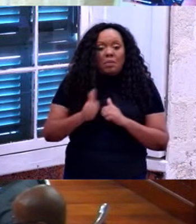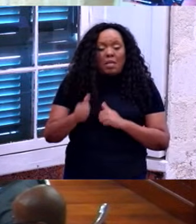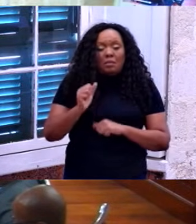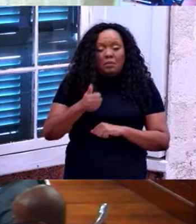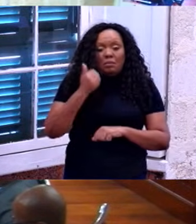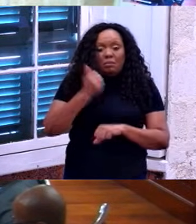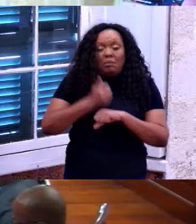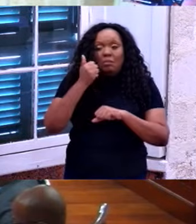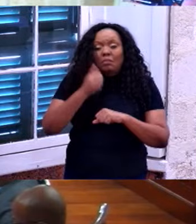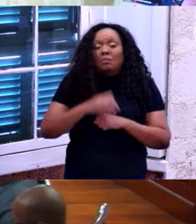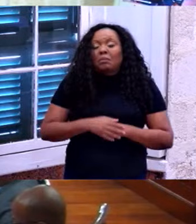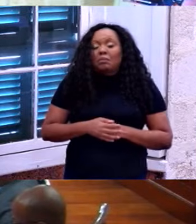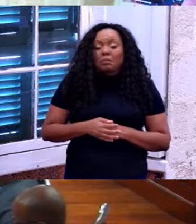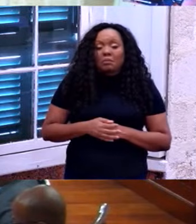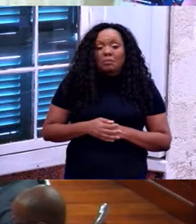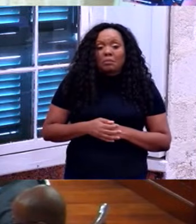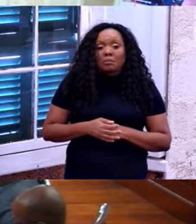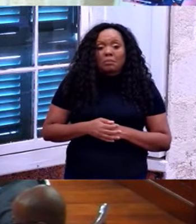cited.